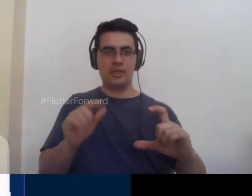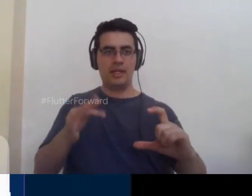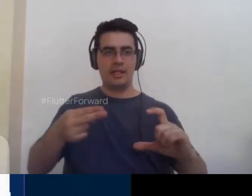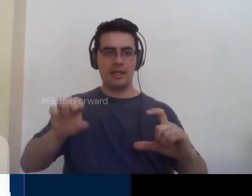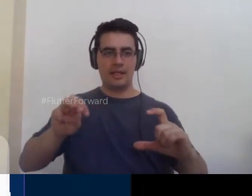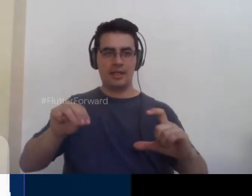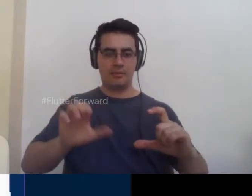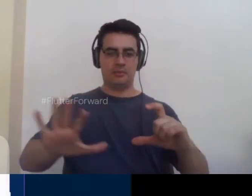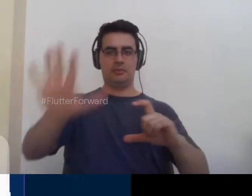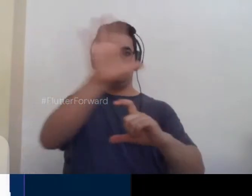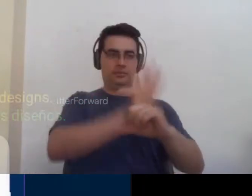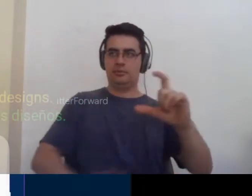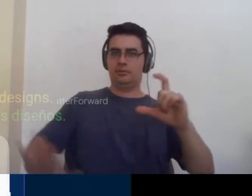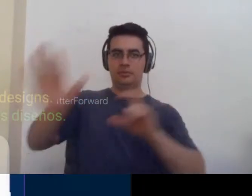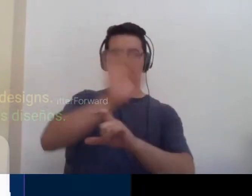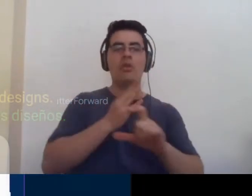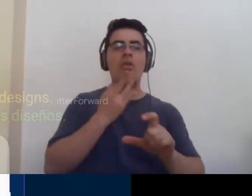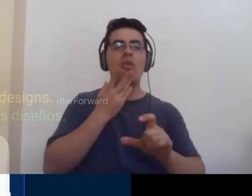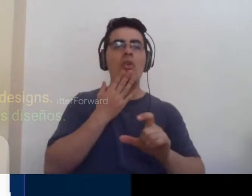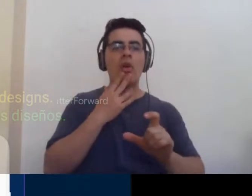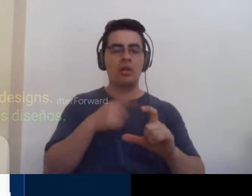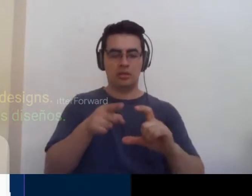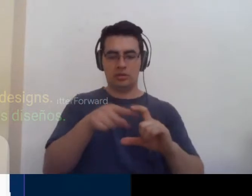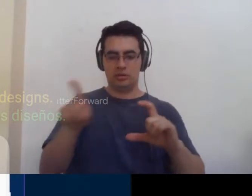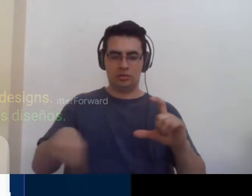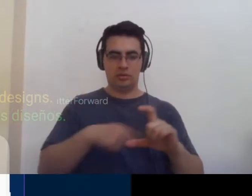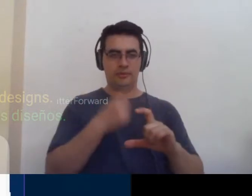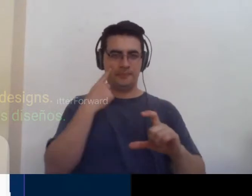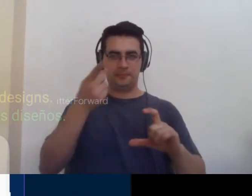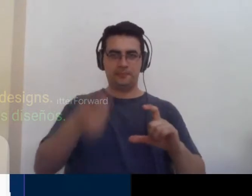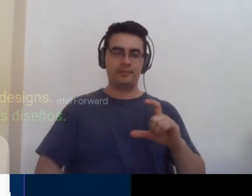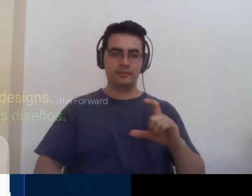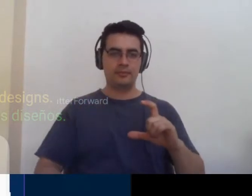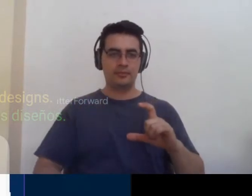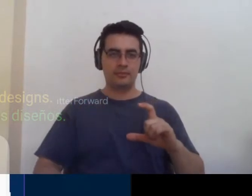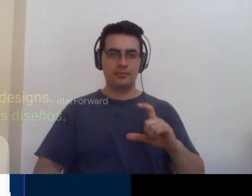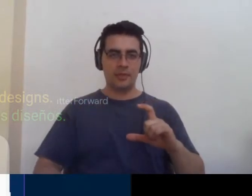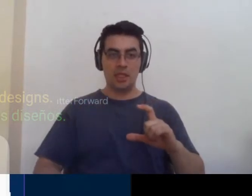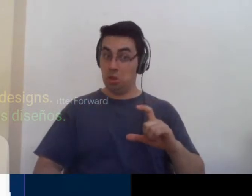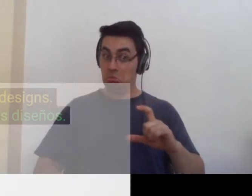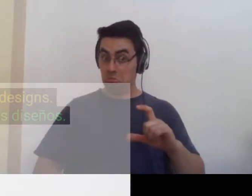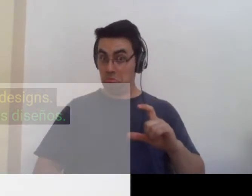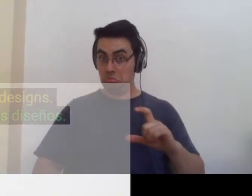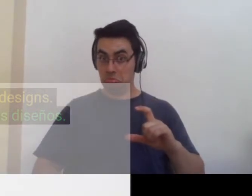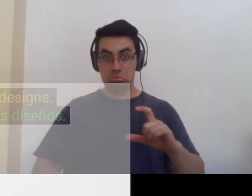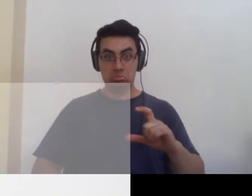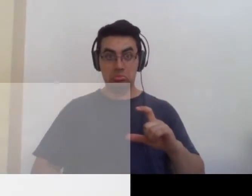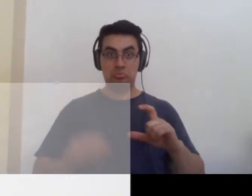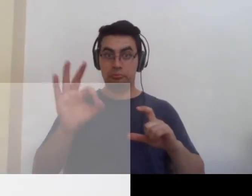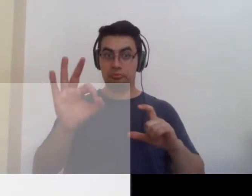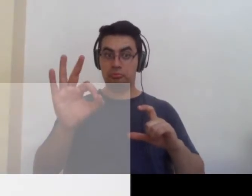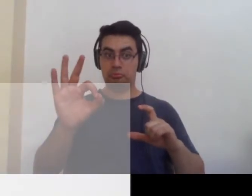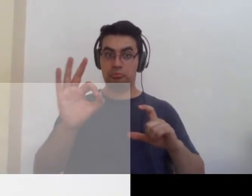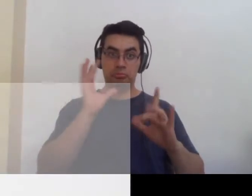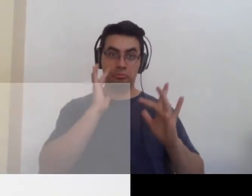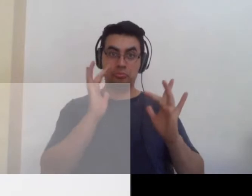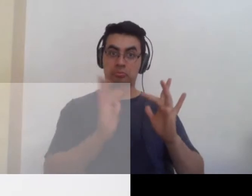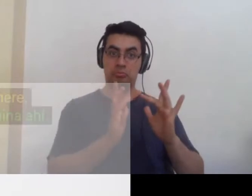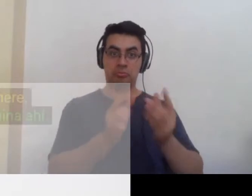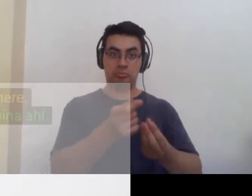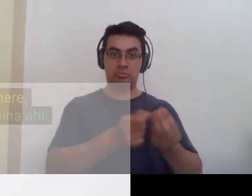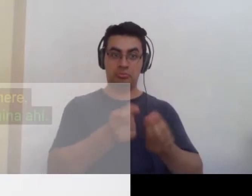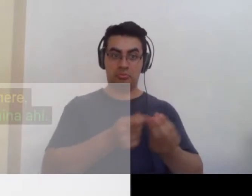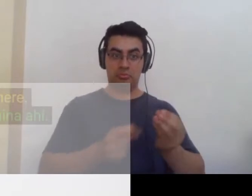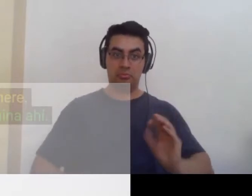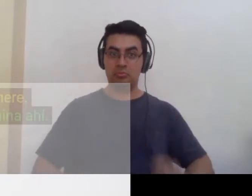color. And now we can see the screen is looking just like our designs. These customized themes